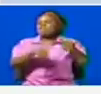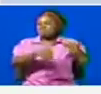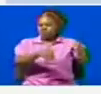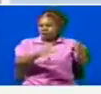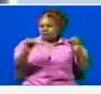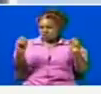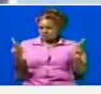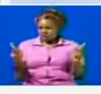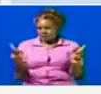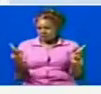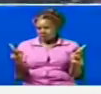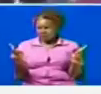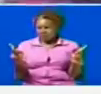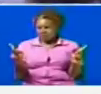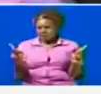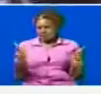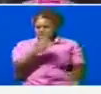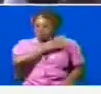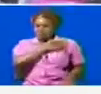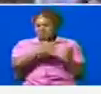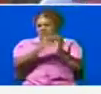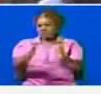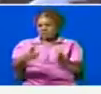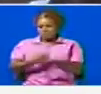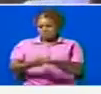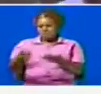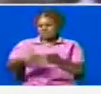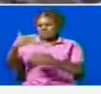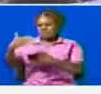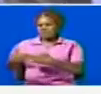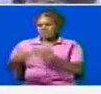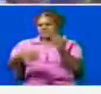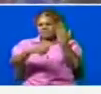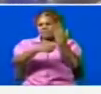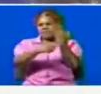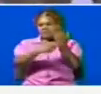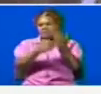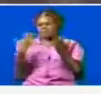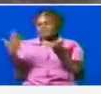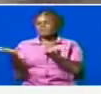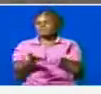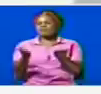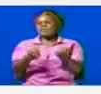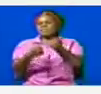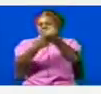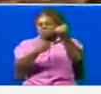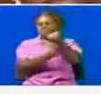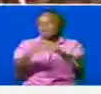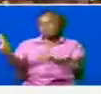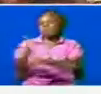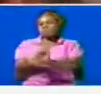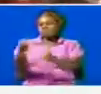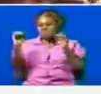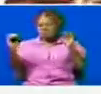Sawa. The NASA leader is next week expected to name the goods and services that their supporters should